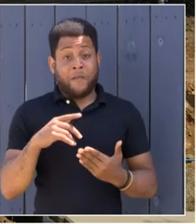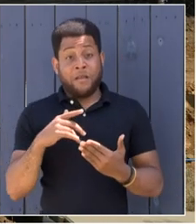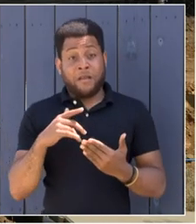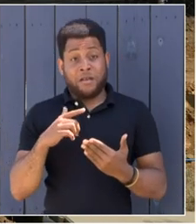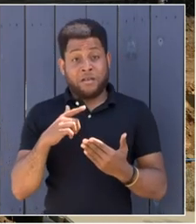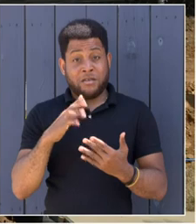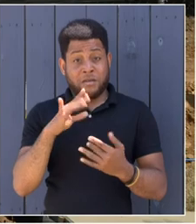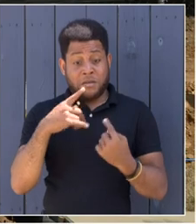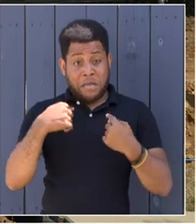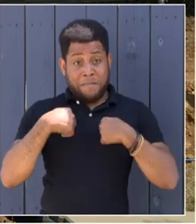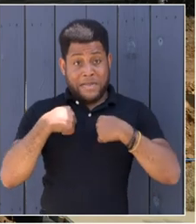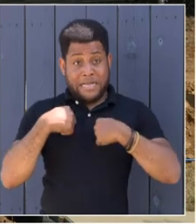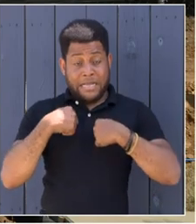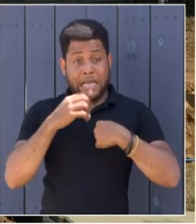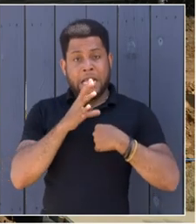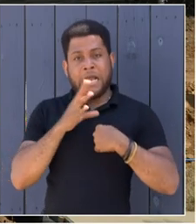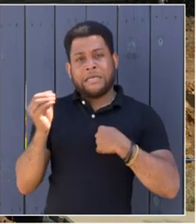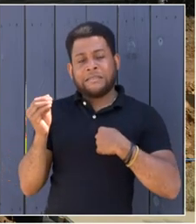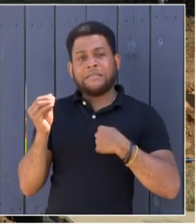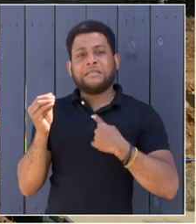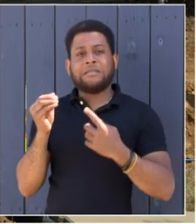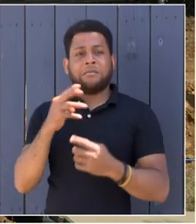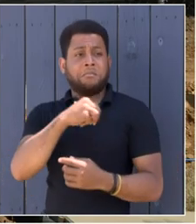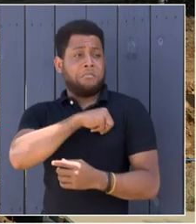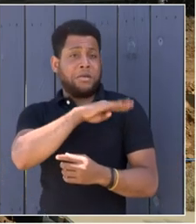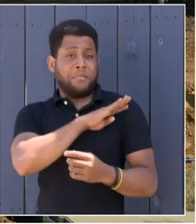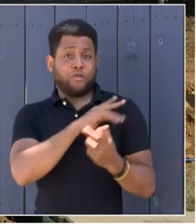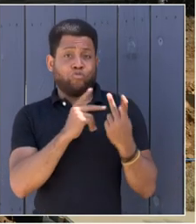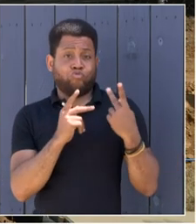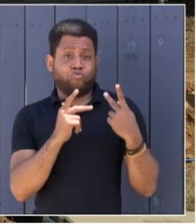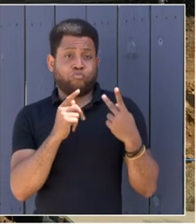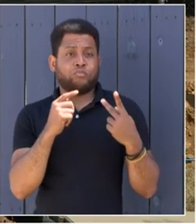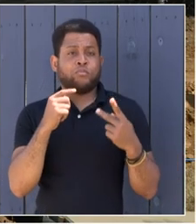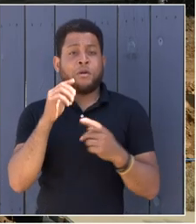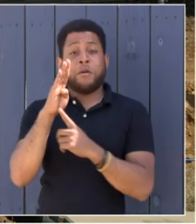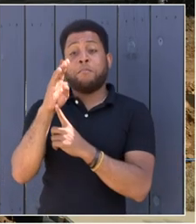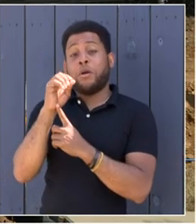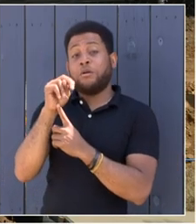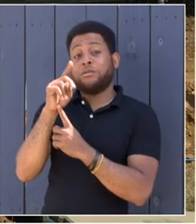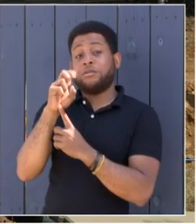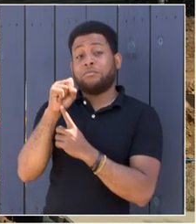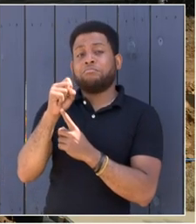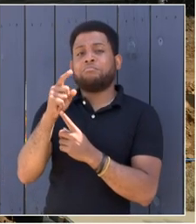Columbia and have seen sites like Skyland and McMillan and others